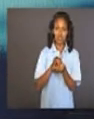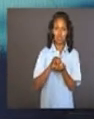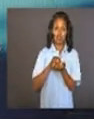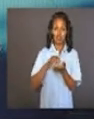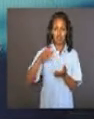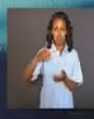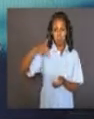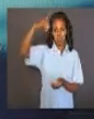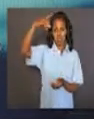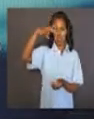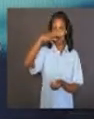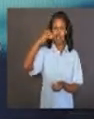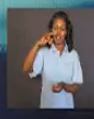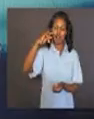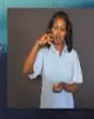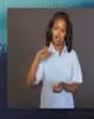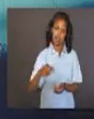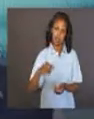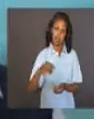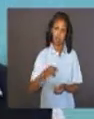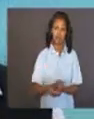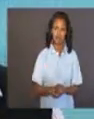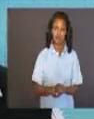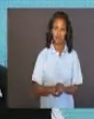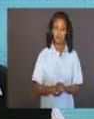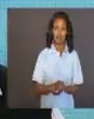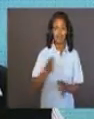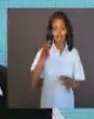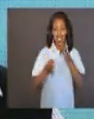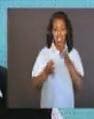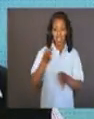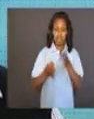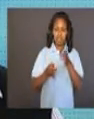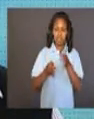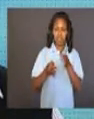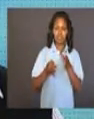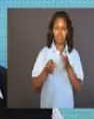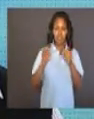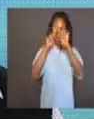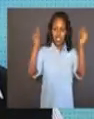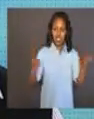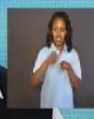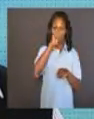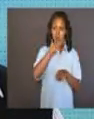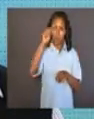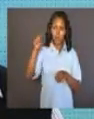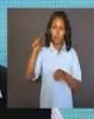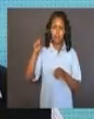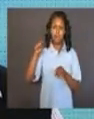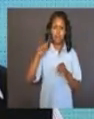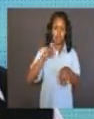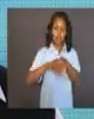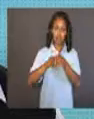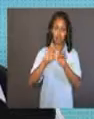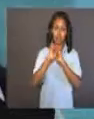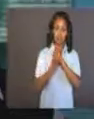maximum and a minimum. If the oscilloscope's time base is